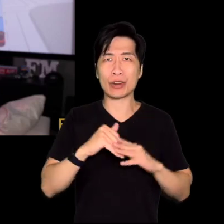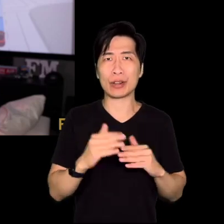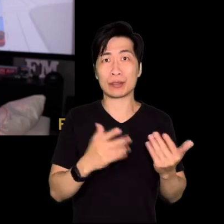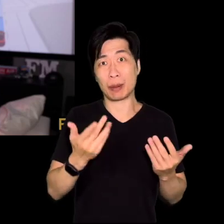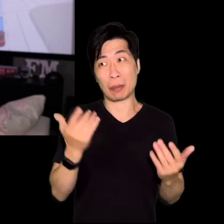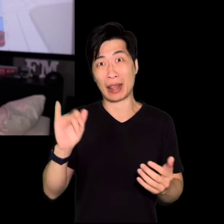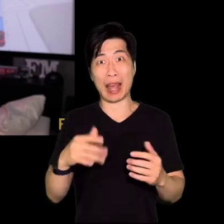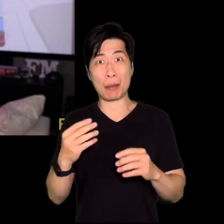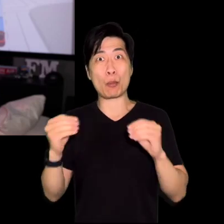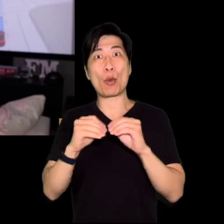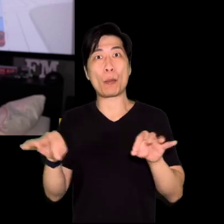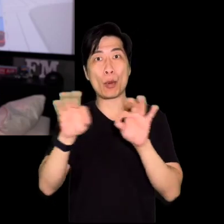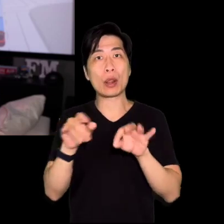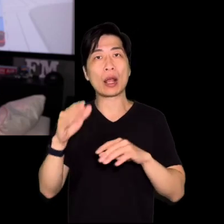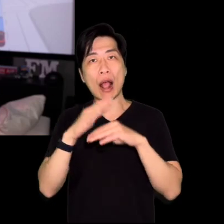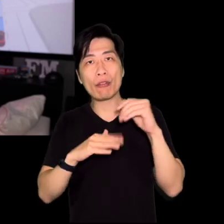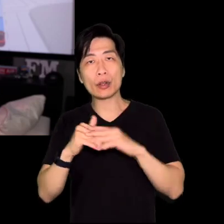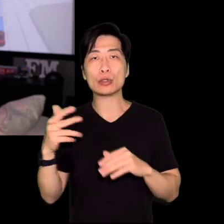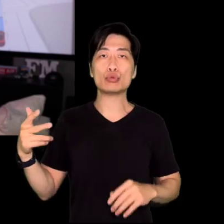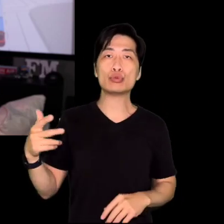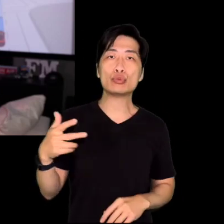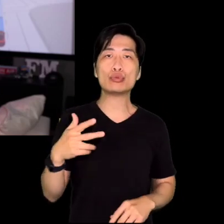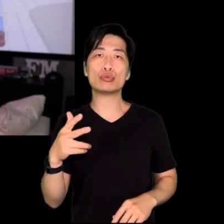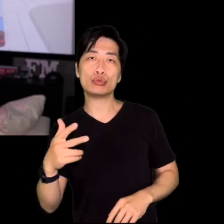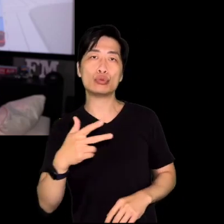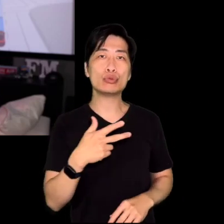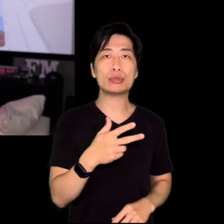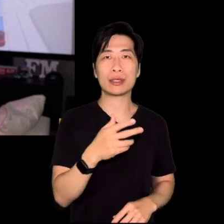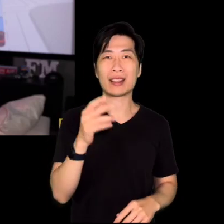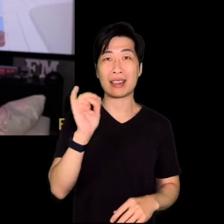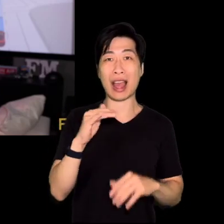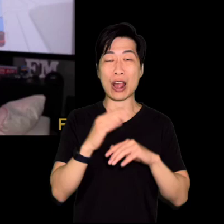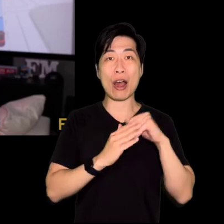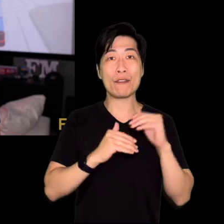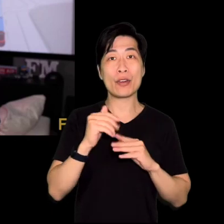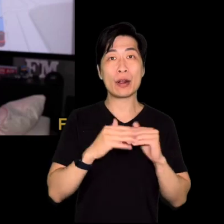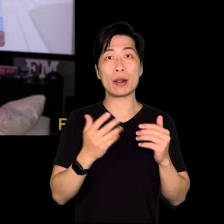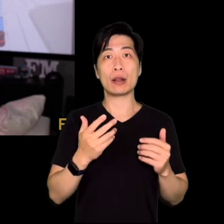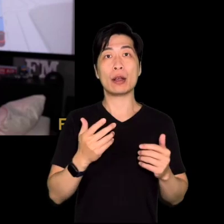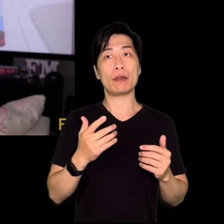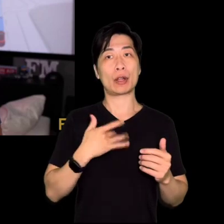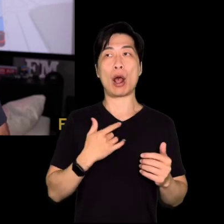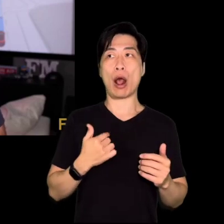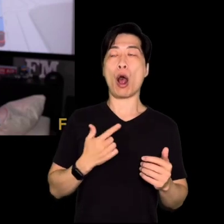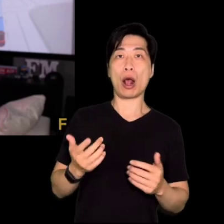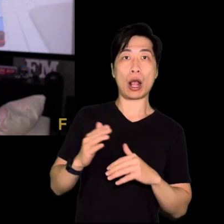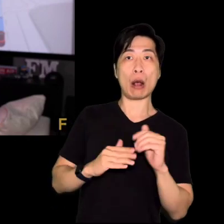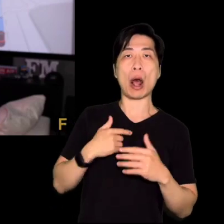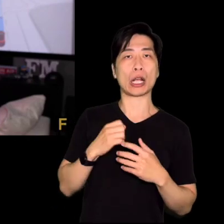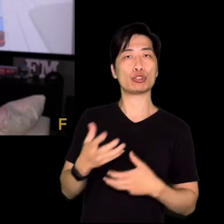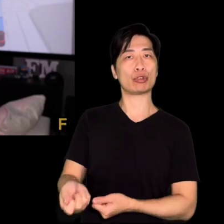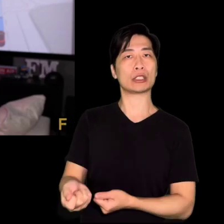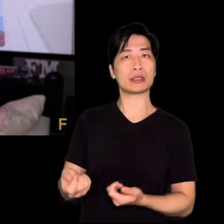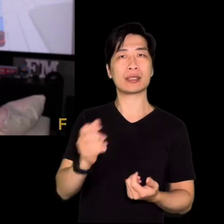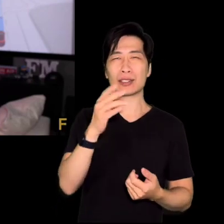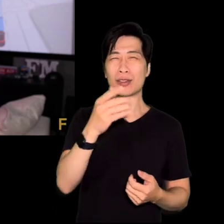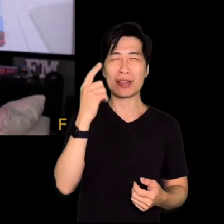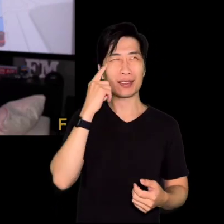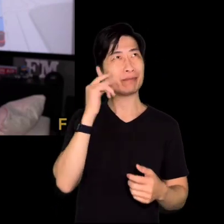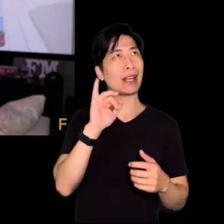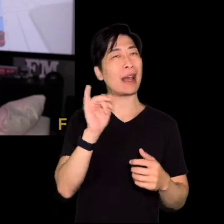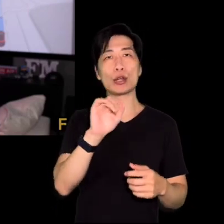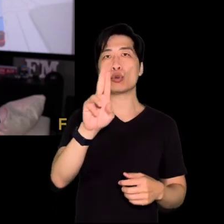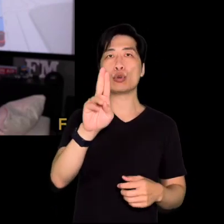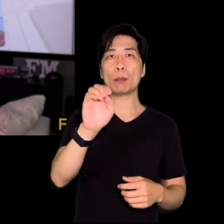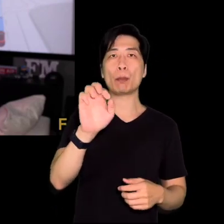important, if anything more important than the safety, is the comfort, because comfort is the variable that allows you to trust the car. If you